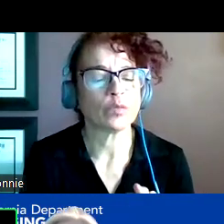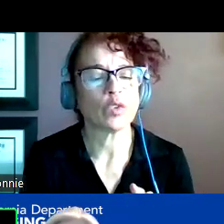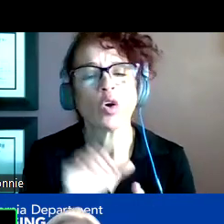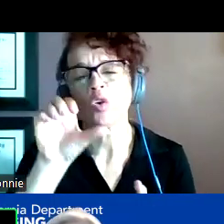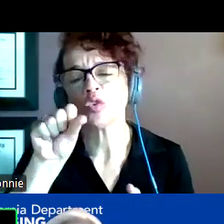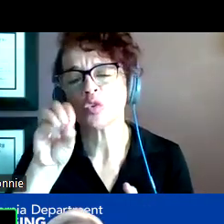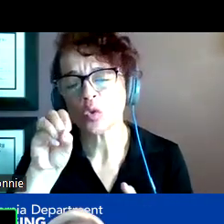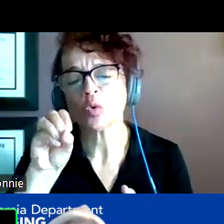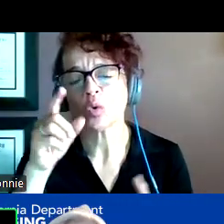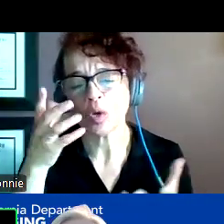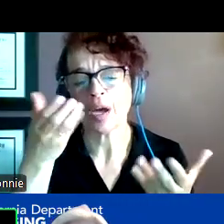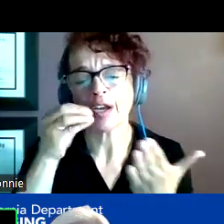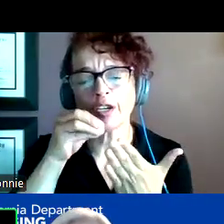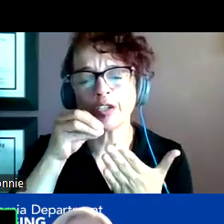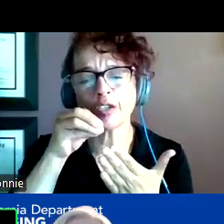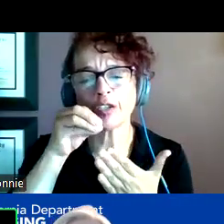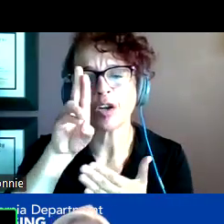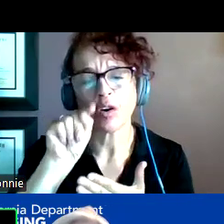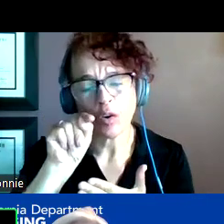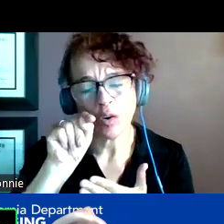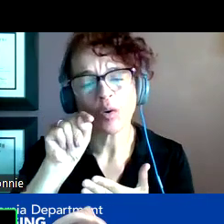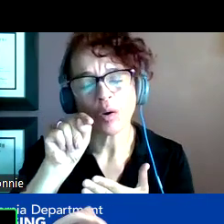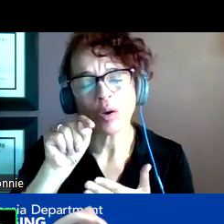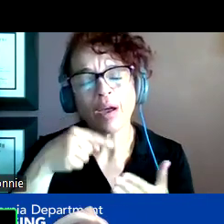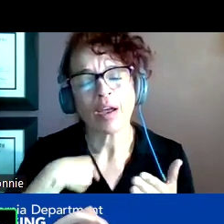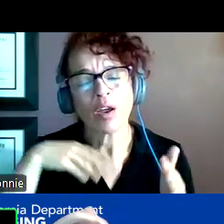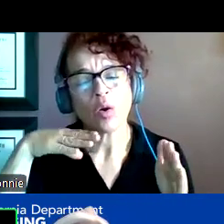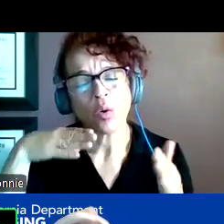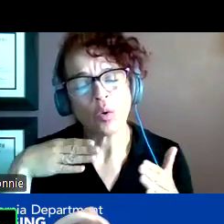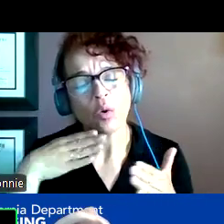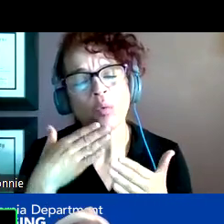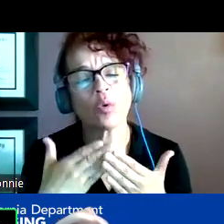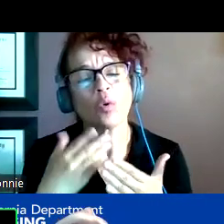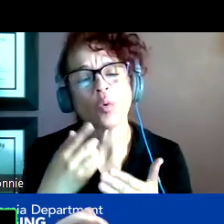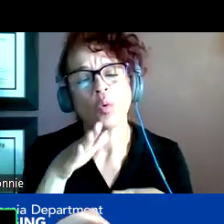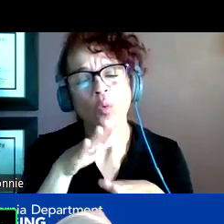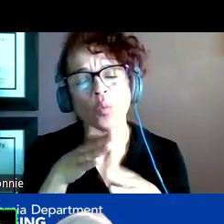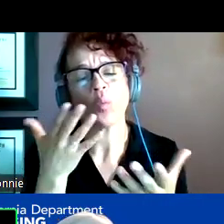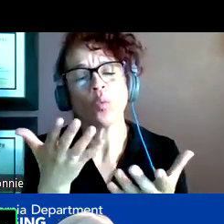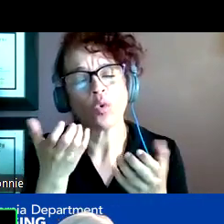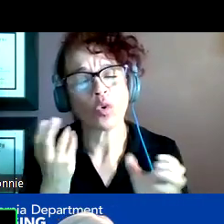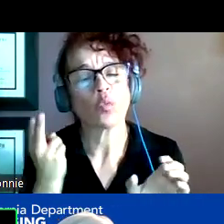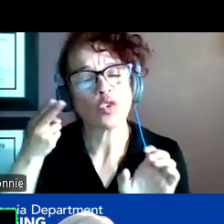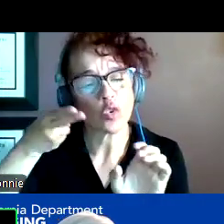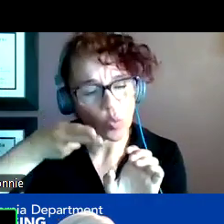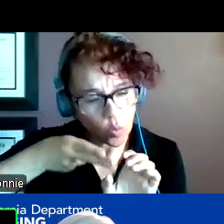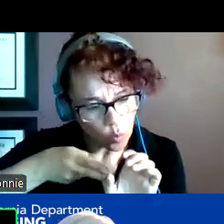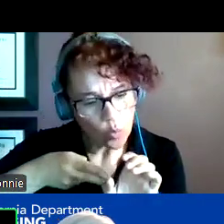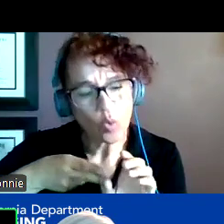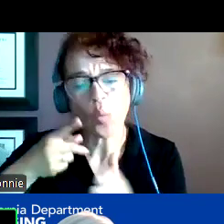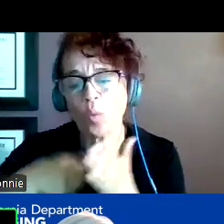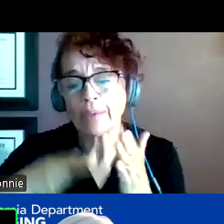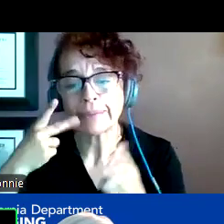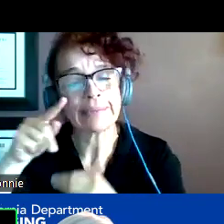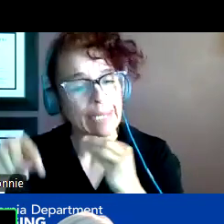So I just want to put that out, and I welcome people wanting to join and see what it's about